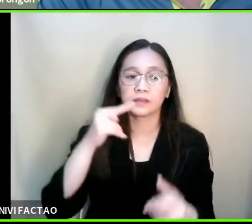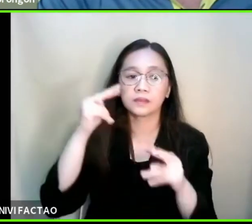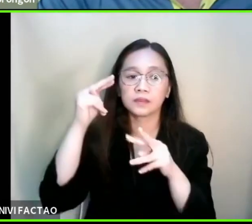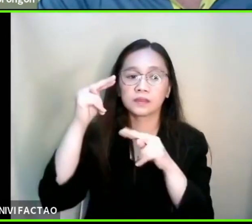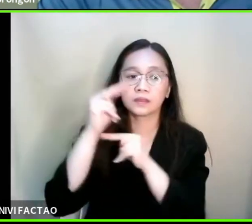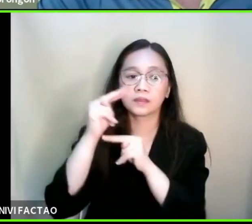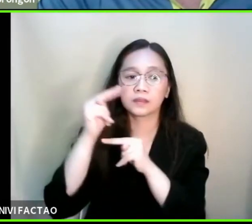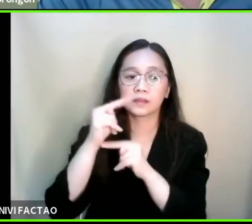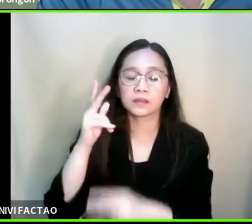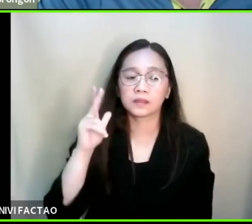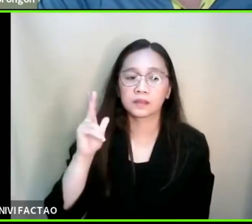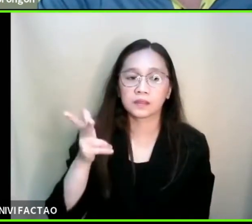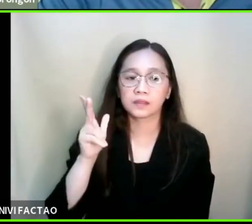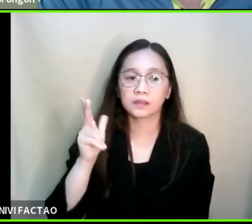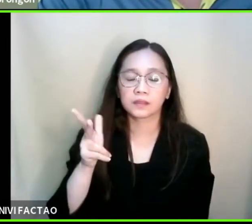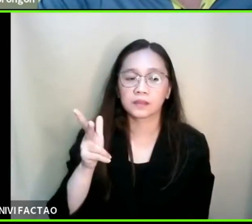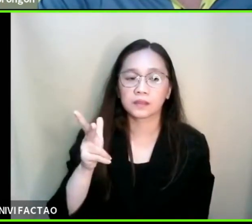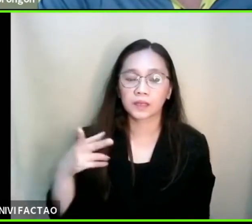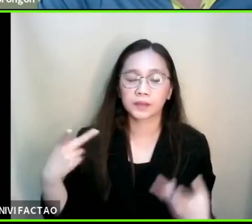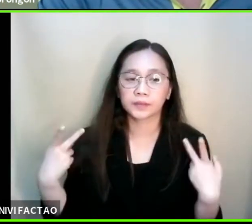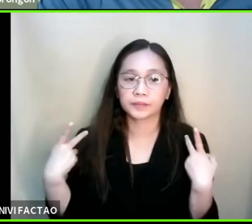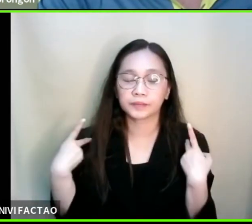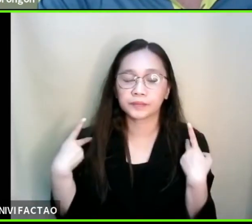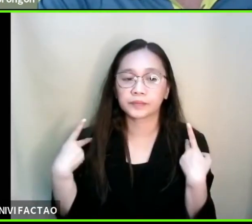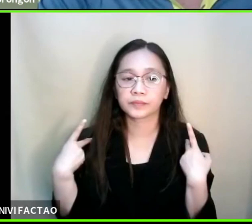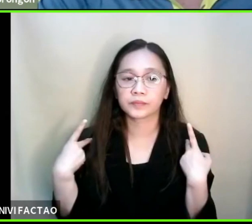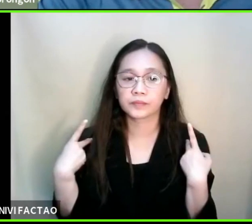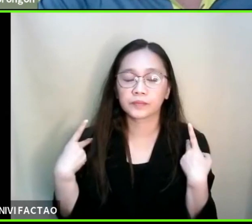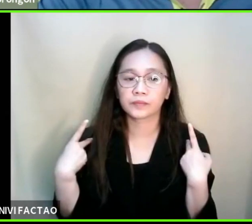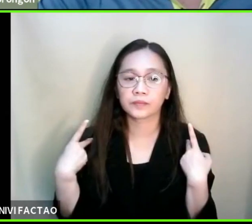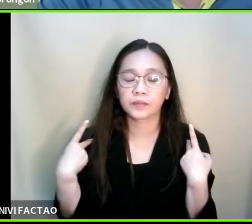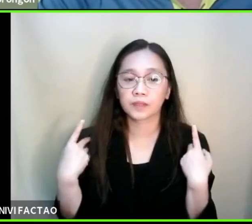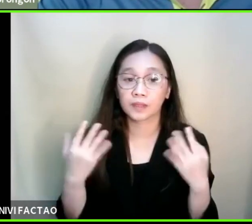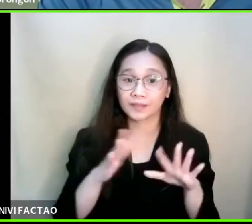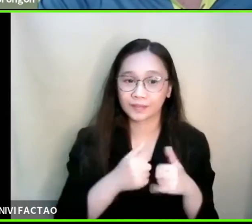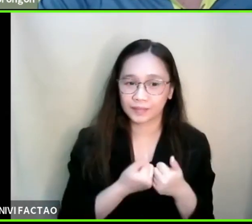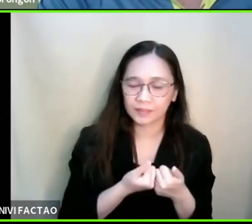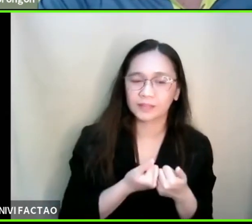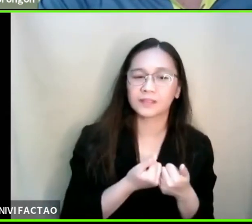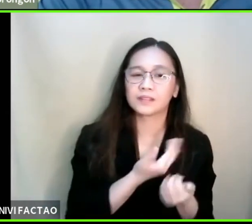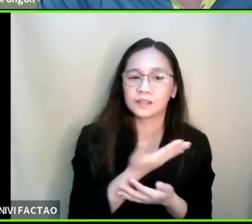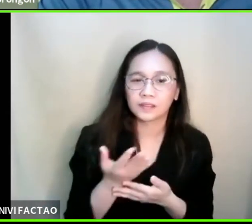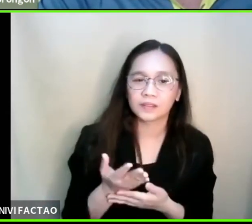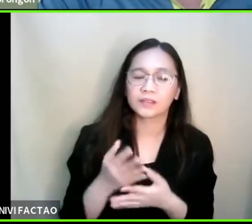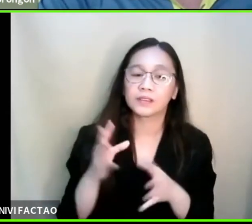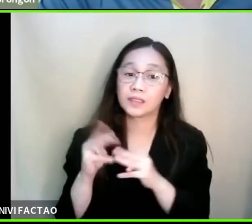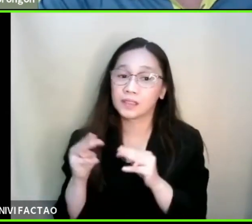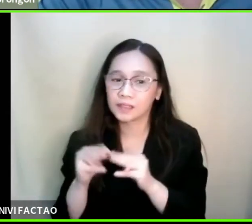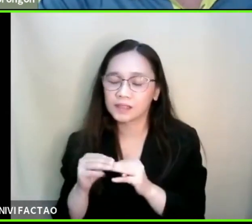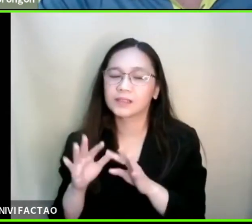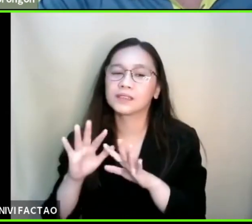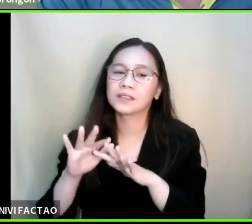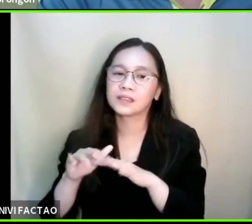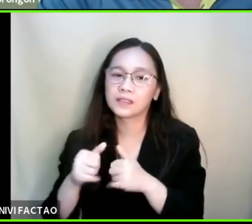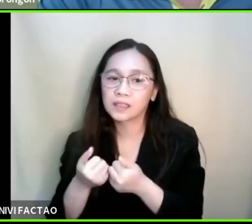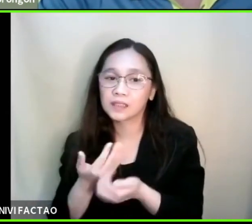November 30, we will be having, no, the kumustahan para sa mga magulang, no,